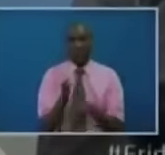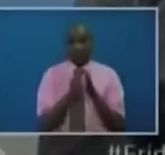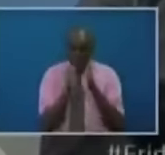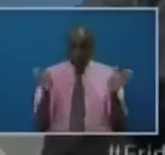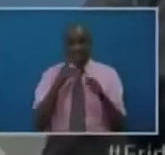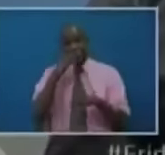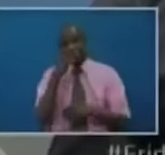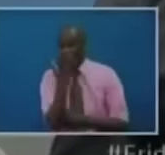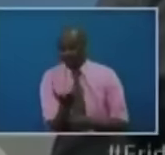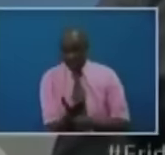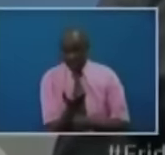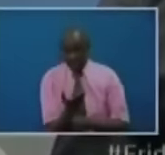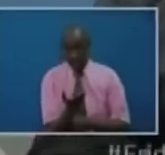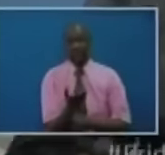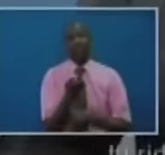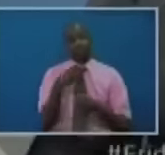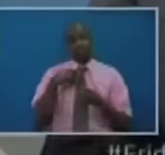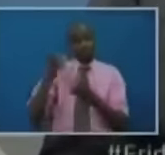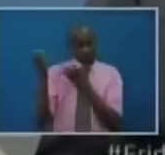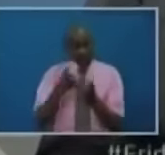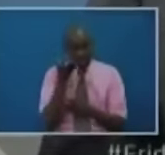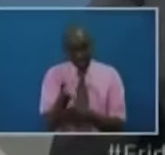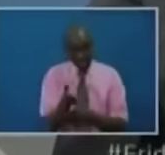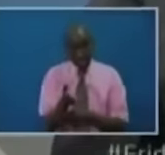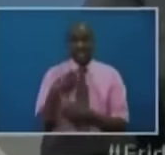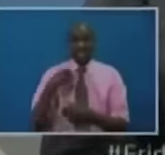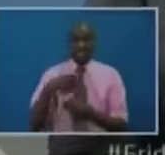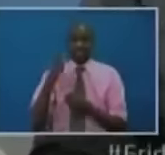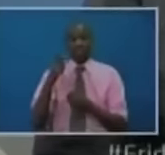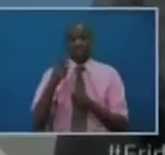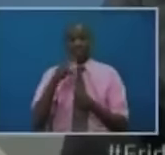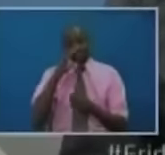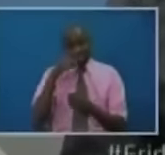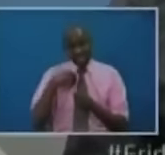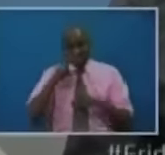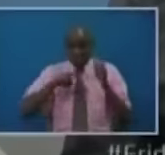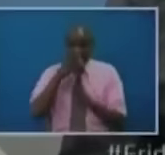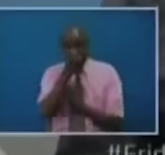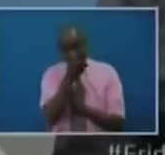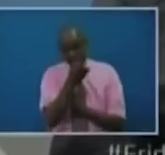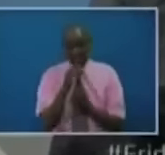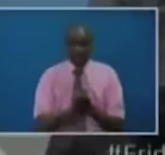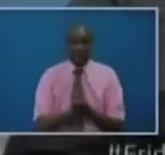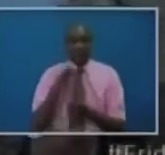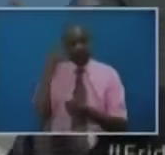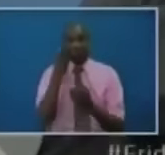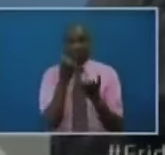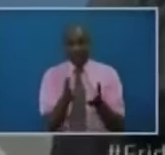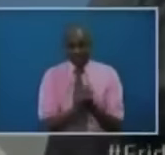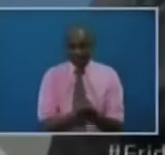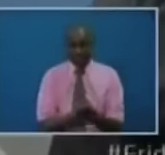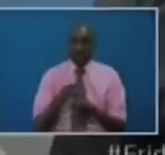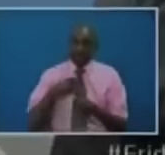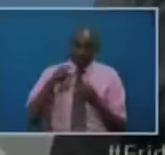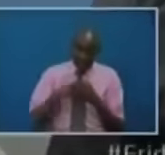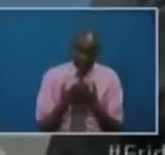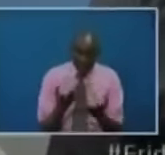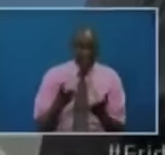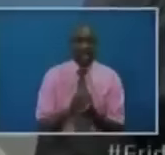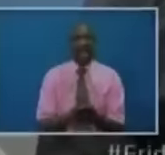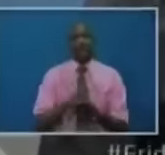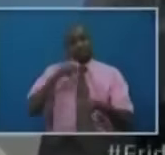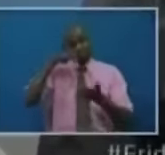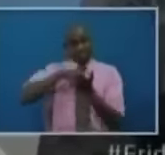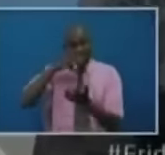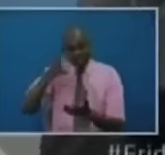public speaking event and it in the cafeteria. Worst place to perform, by the way. Mm-hmm. So I'm like, hey, let's just try. So I went on